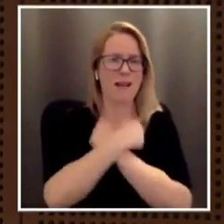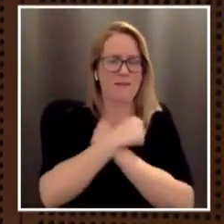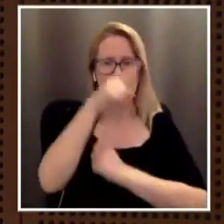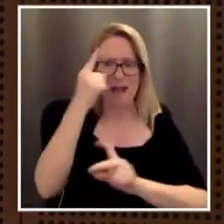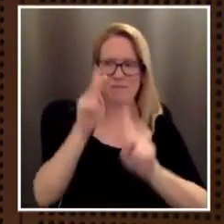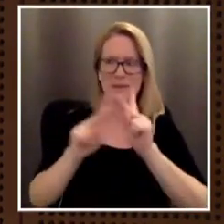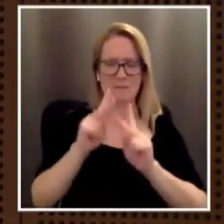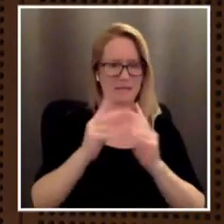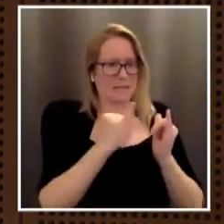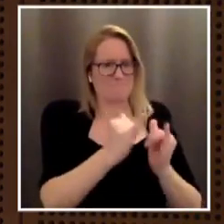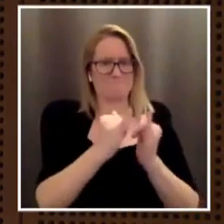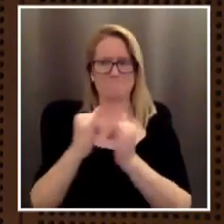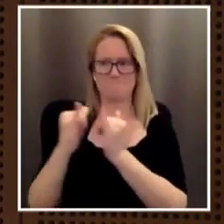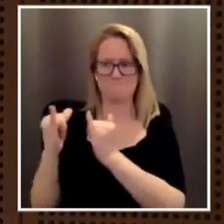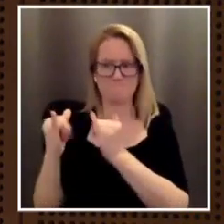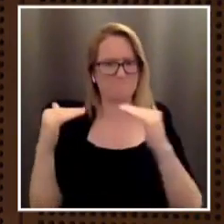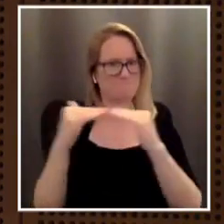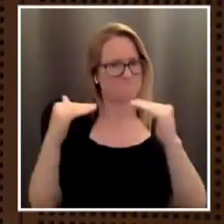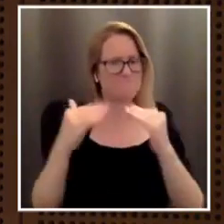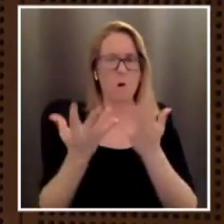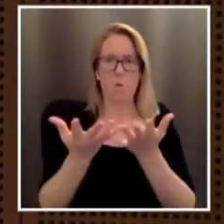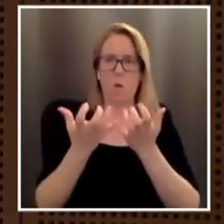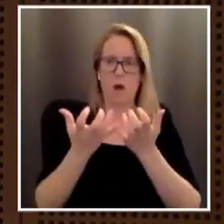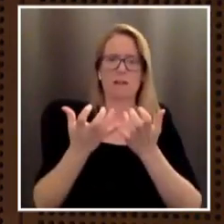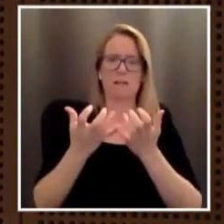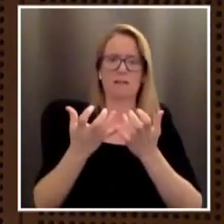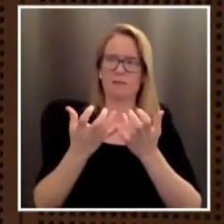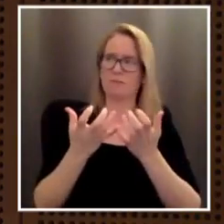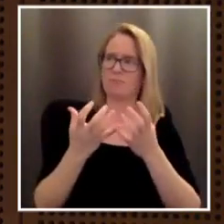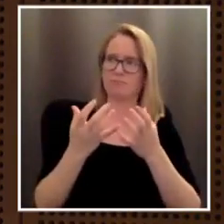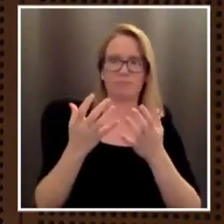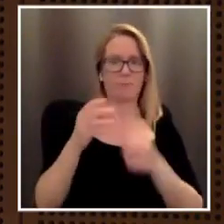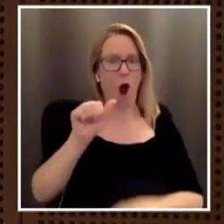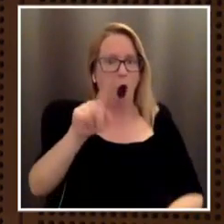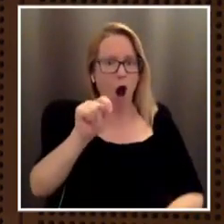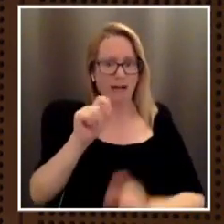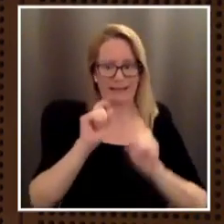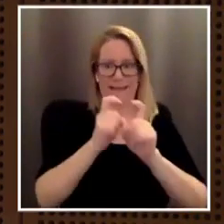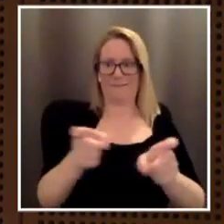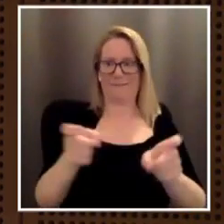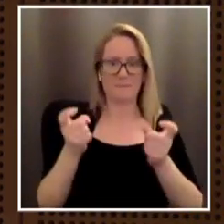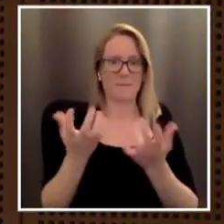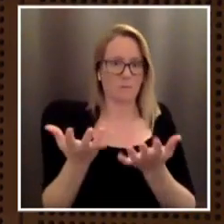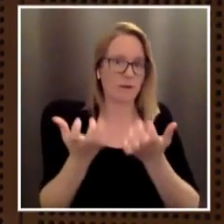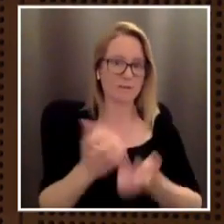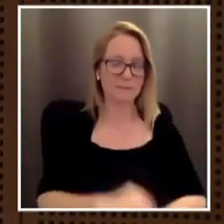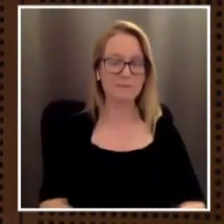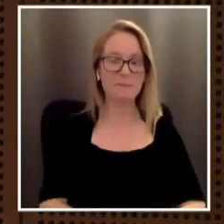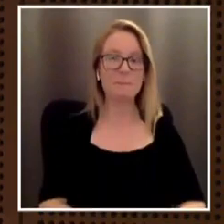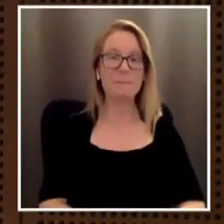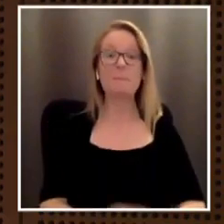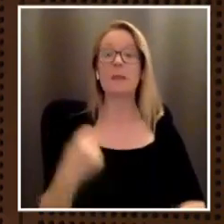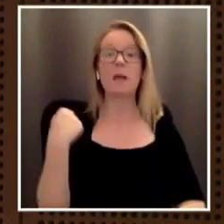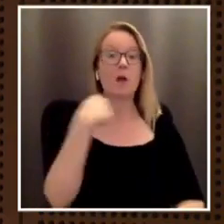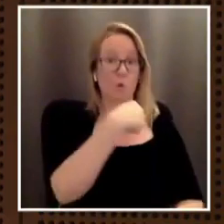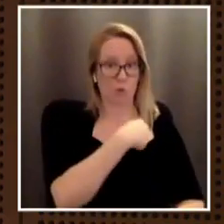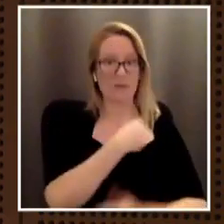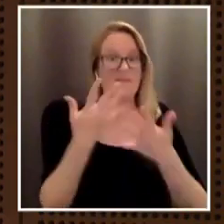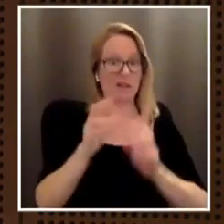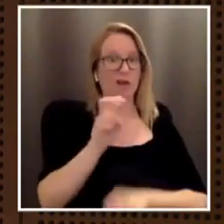as much as I did and wanted to give a part of the art to them. And so we went around and did